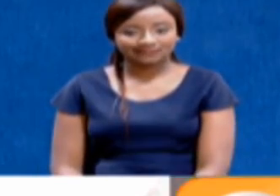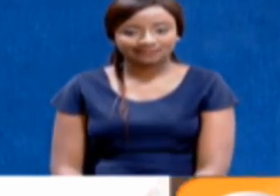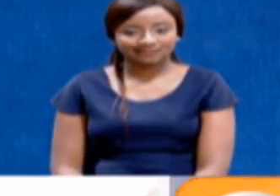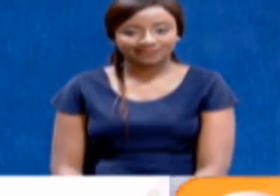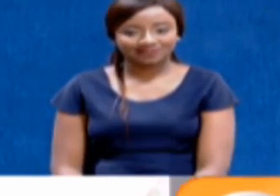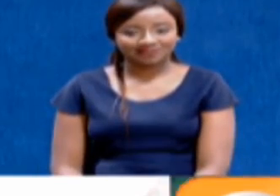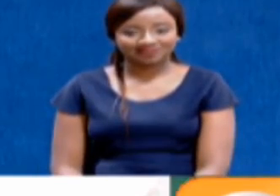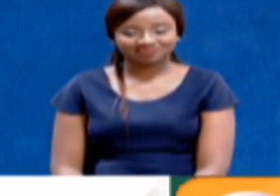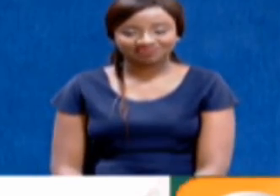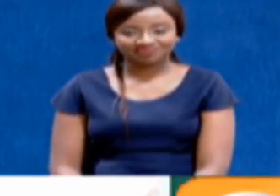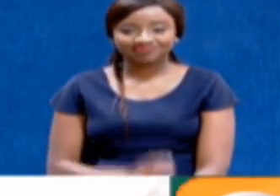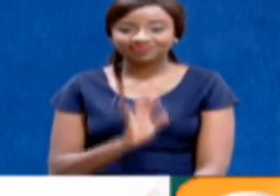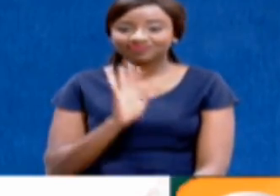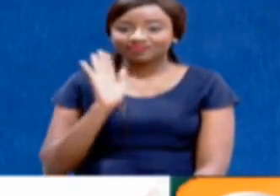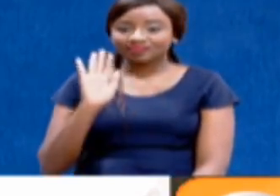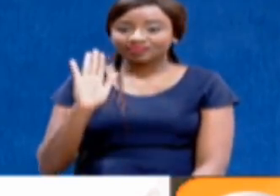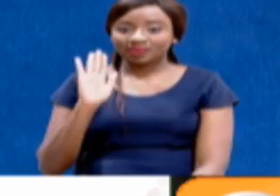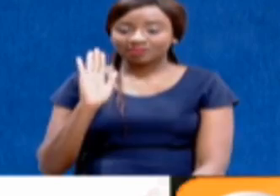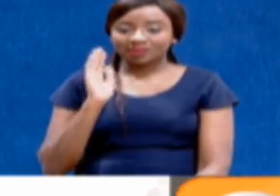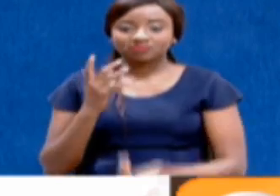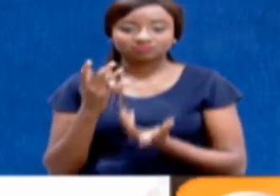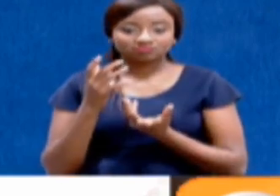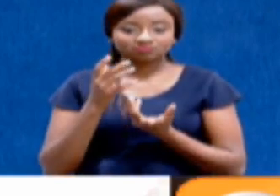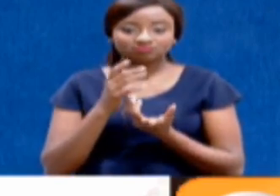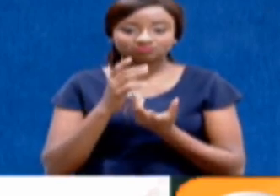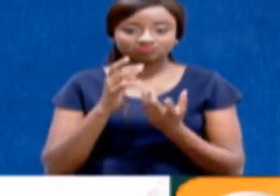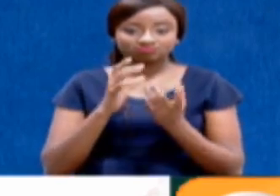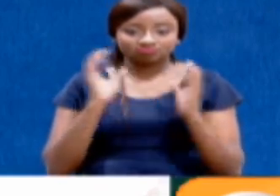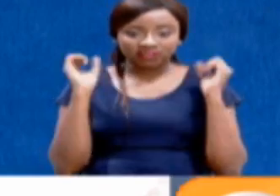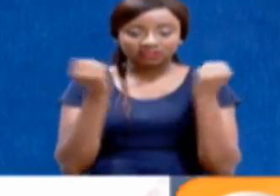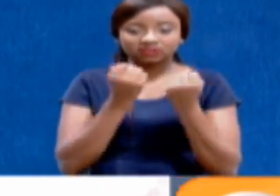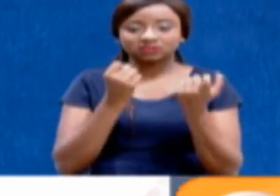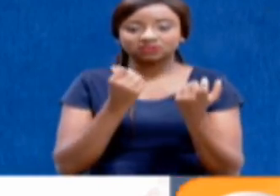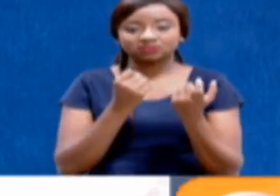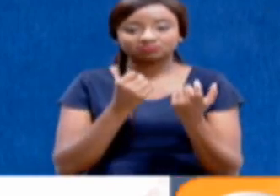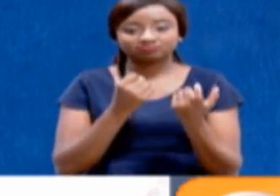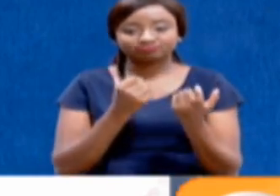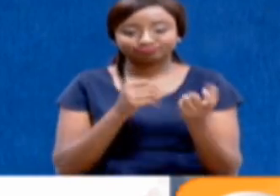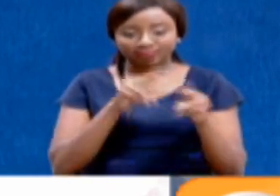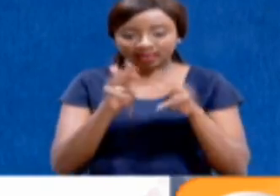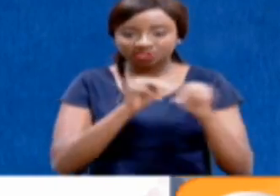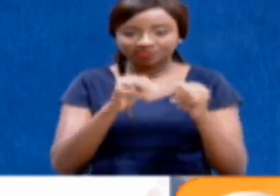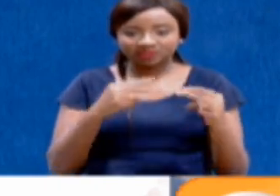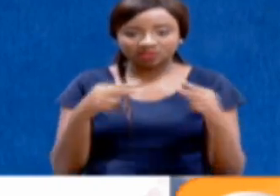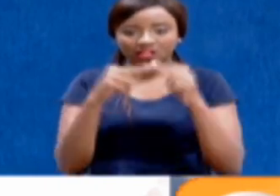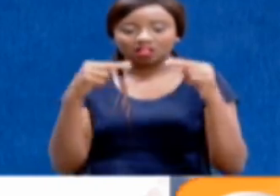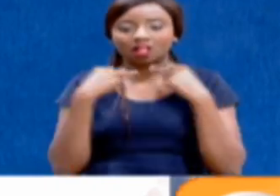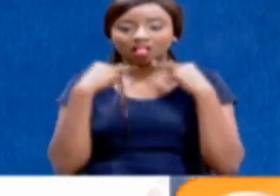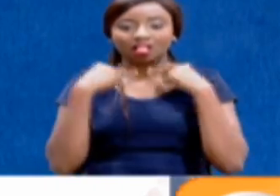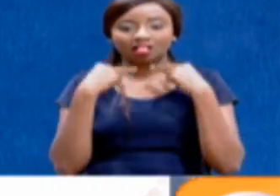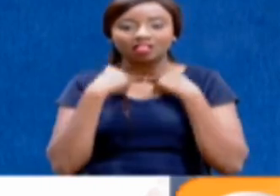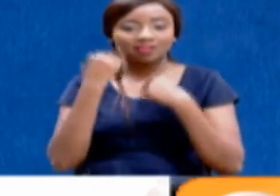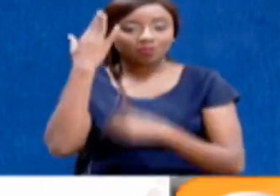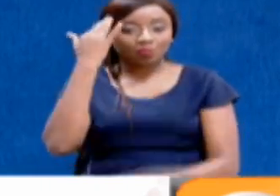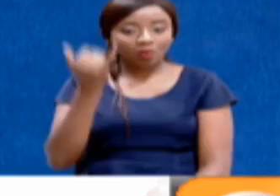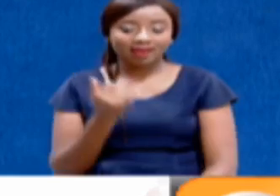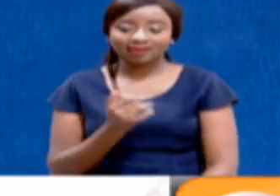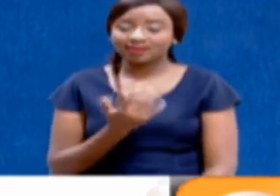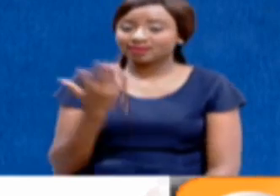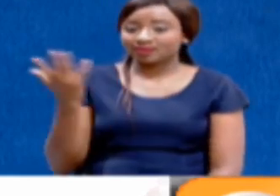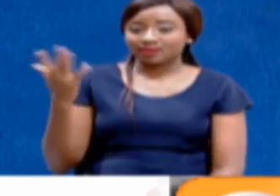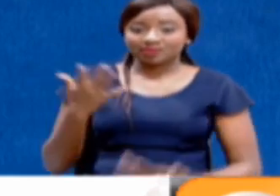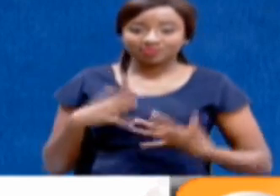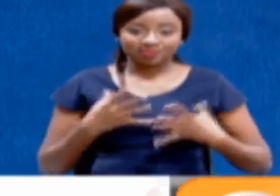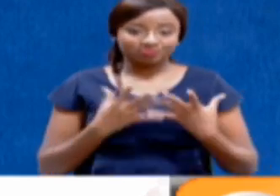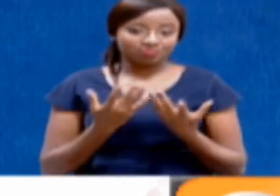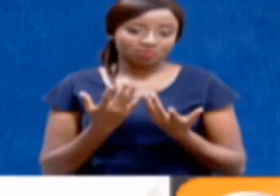Tuskys' management in the previous years has been rocked by noisy siblings rivalry. This most of the time ending up in the corridors of